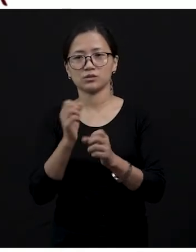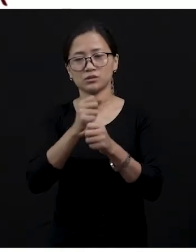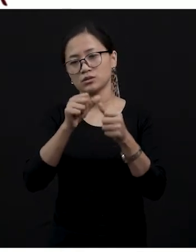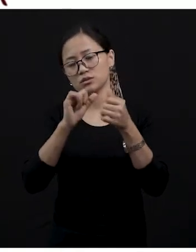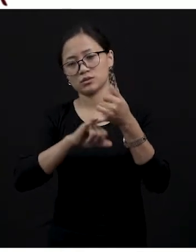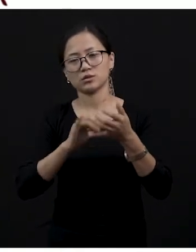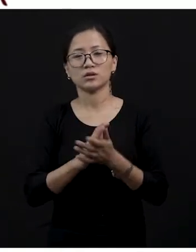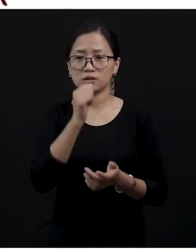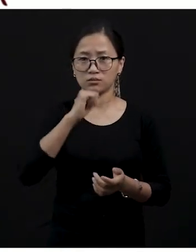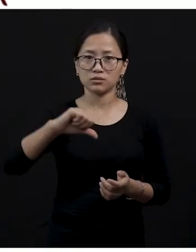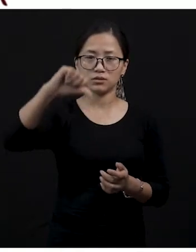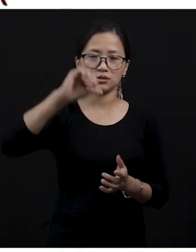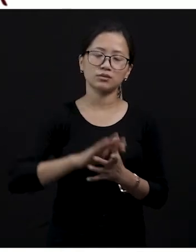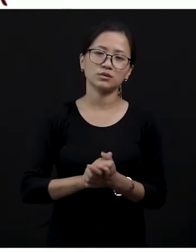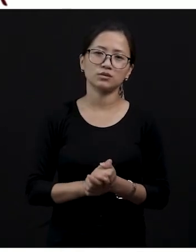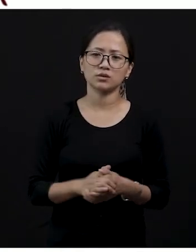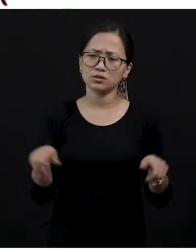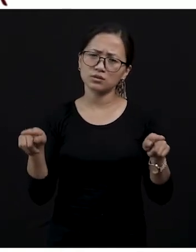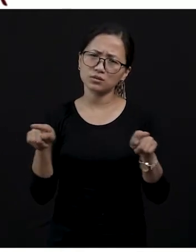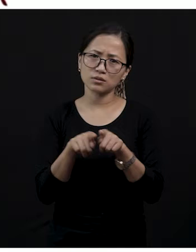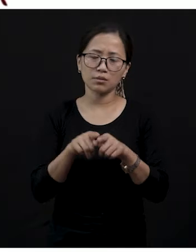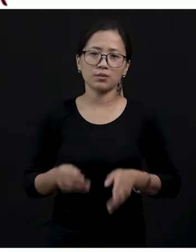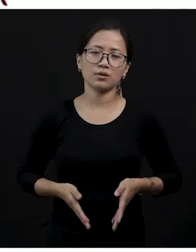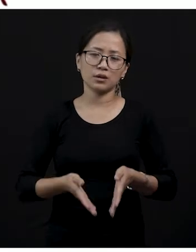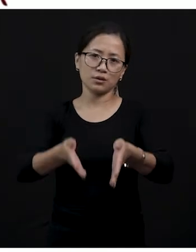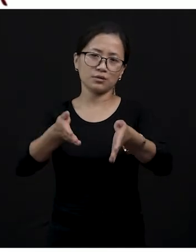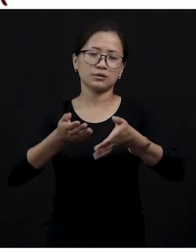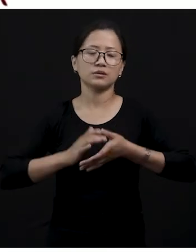then liquid. In the same